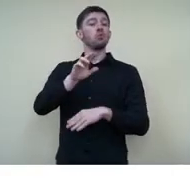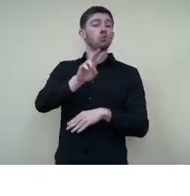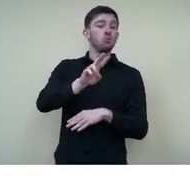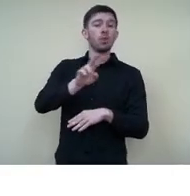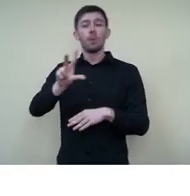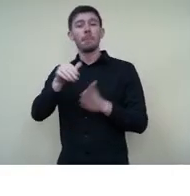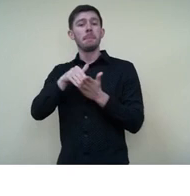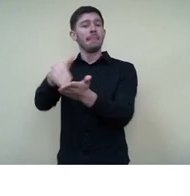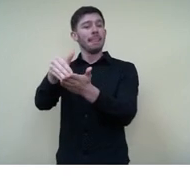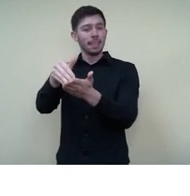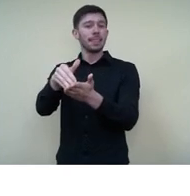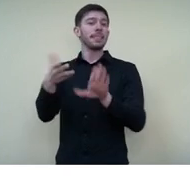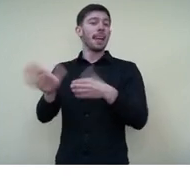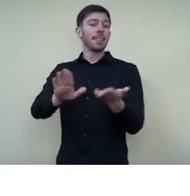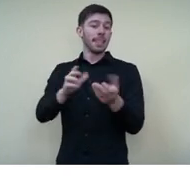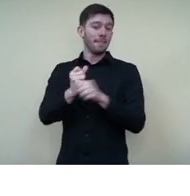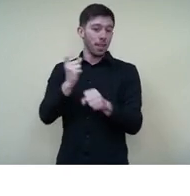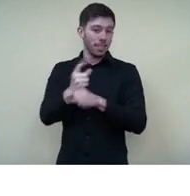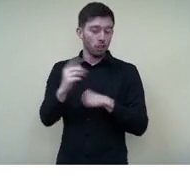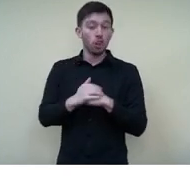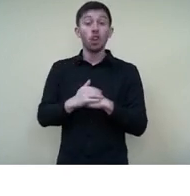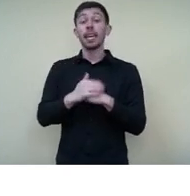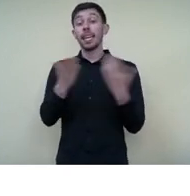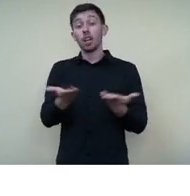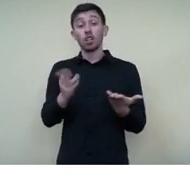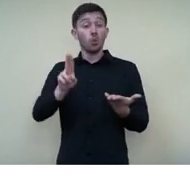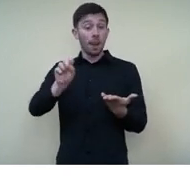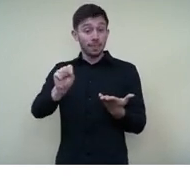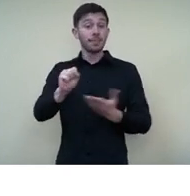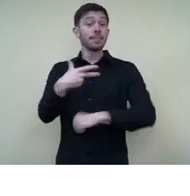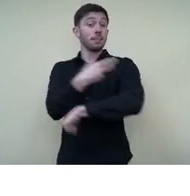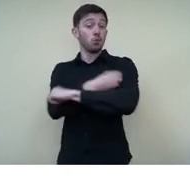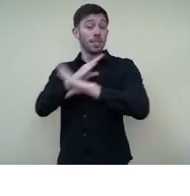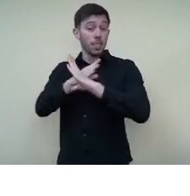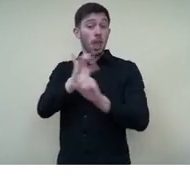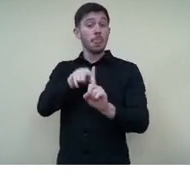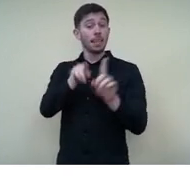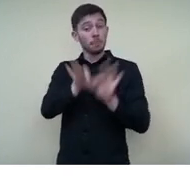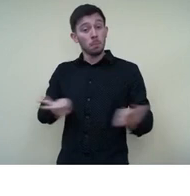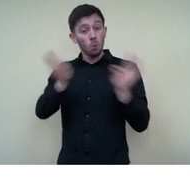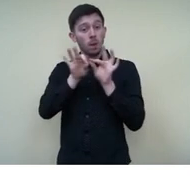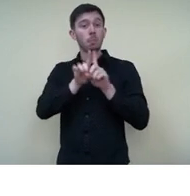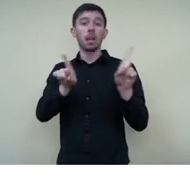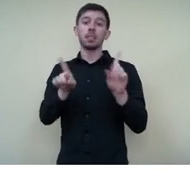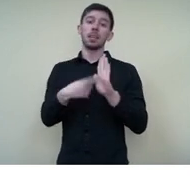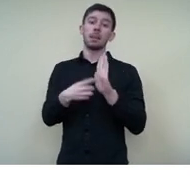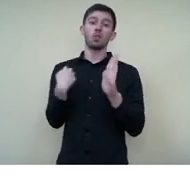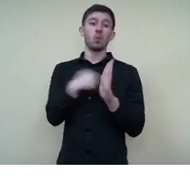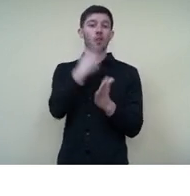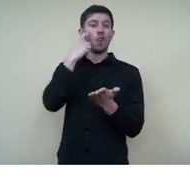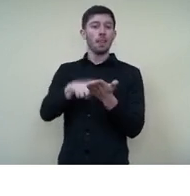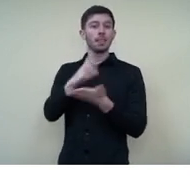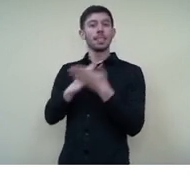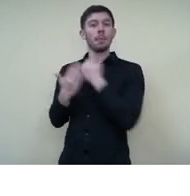preventable diseases. We are in the United States, and immunizations are actually pretty big here, but we don't realize that sometimes in countries where they're not as